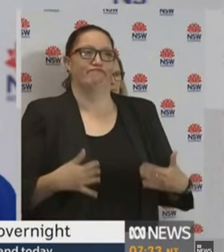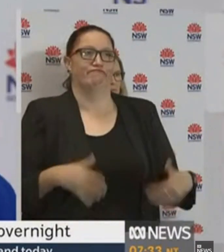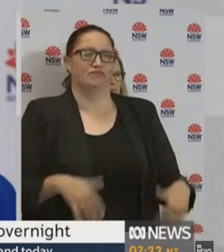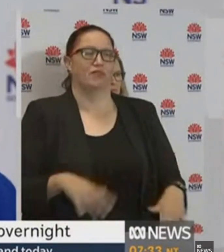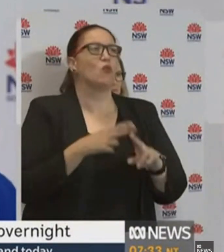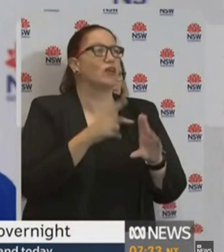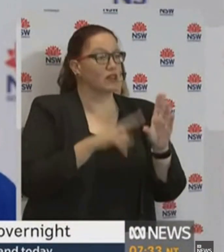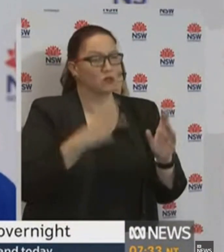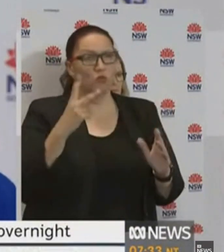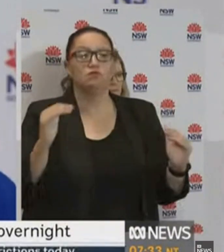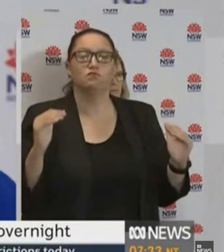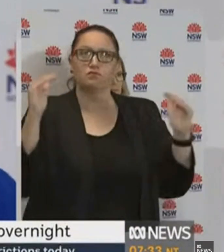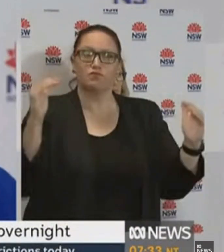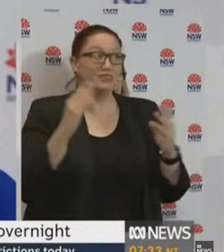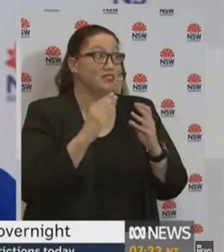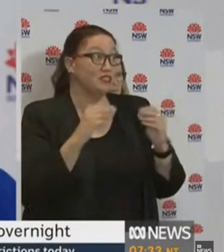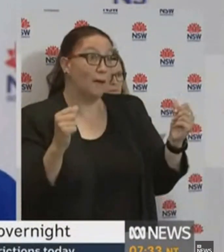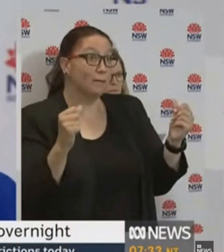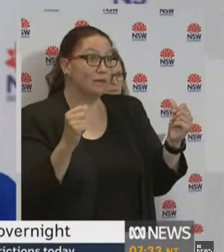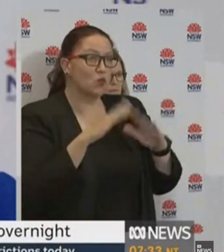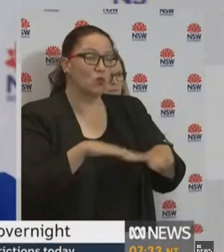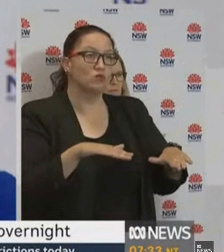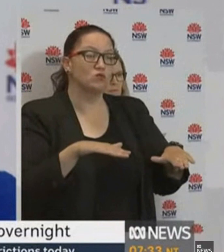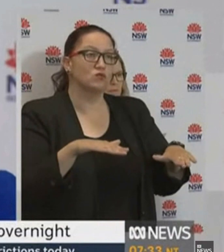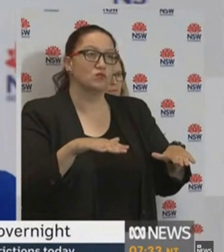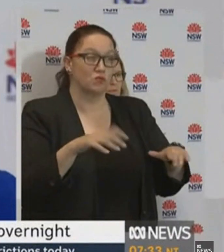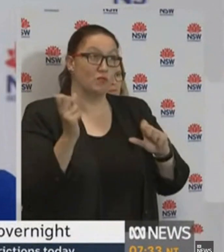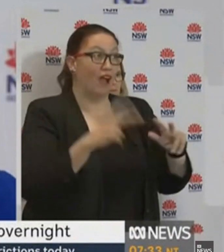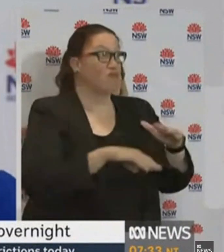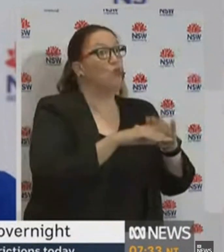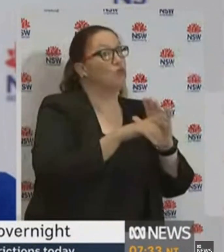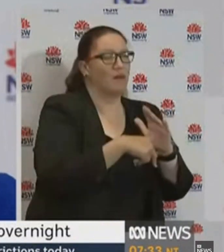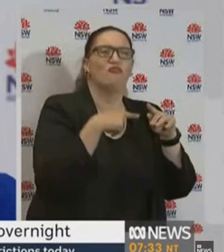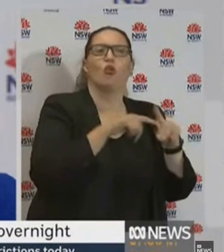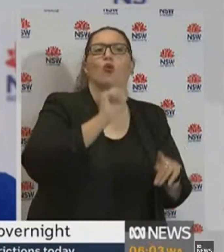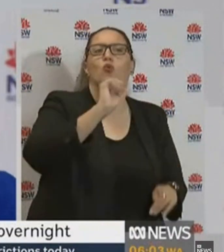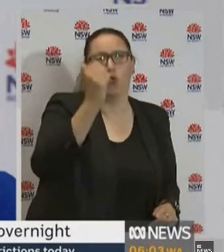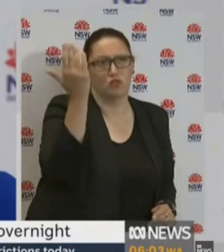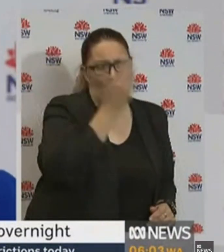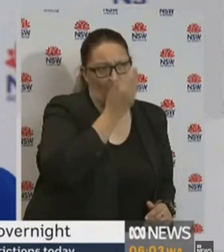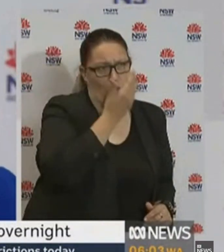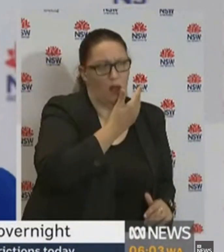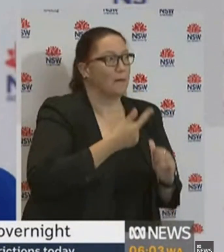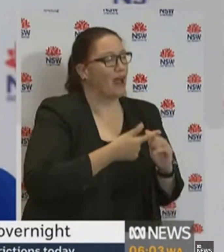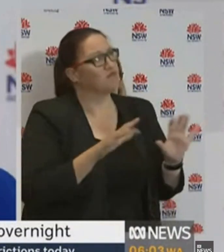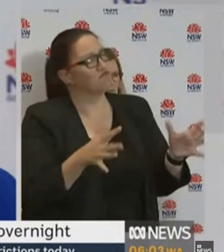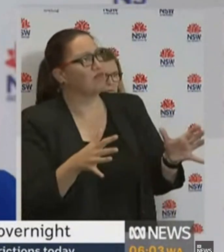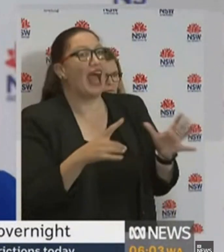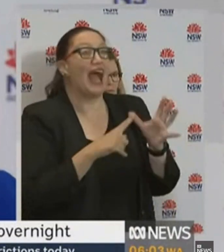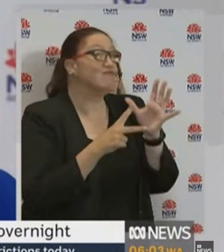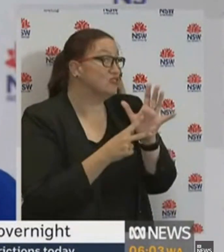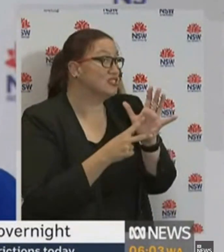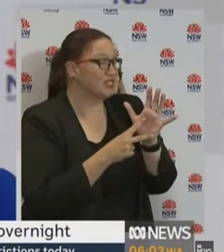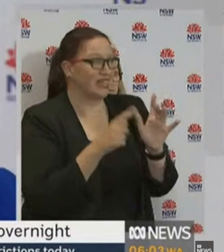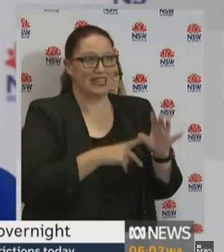are even going back full-time in the public system for Year 12. But on average, it's around 3.5 days face-to-face for Year 12, and we look